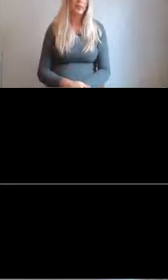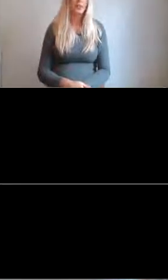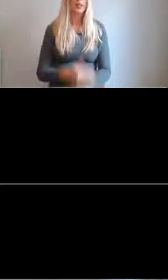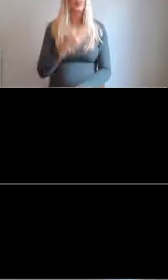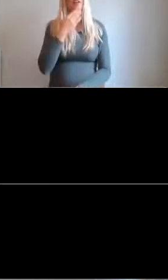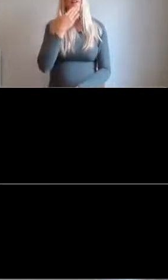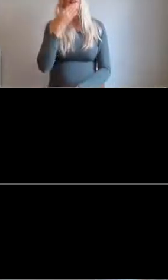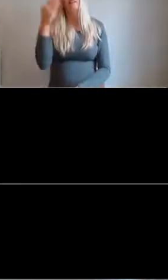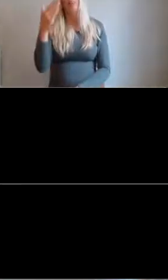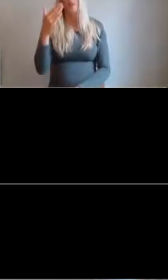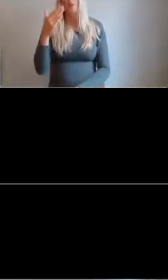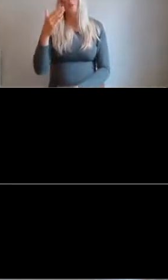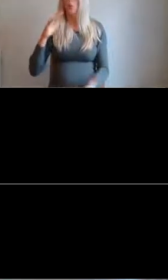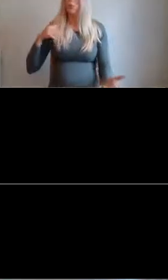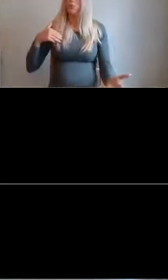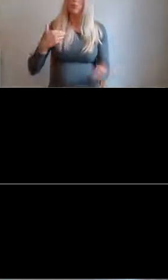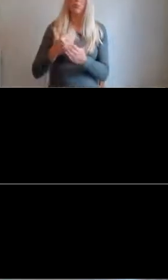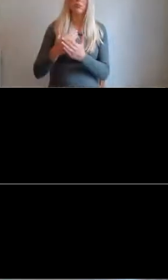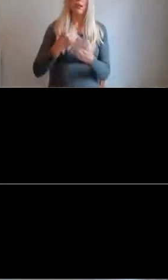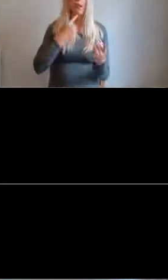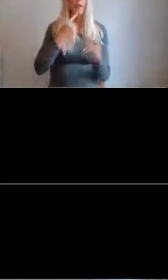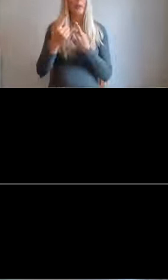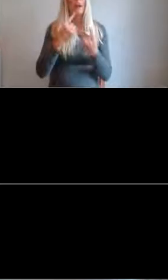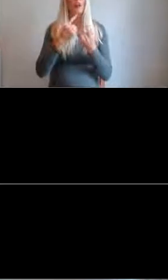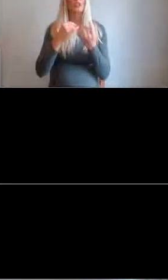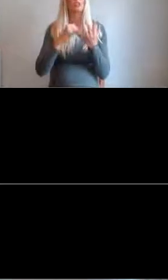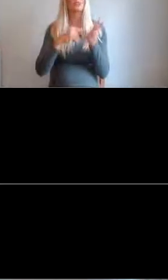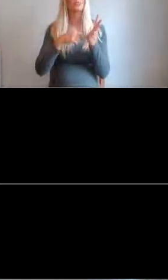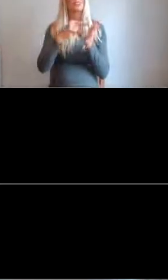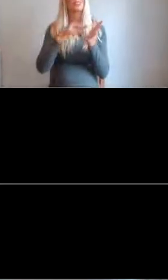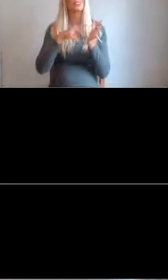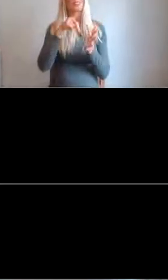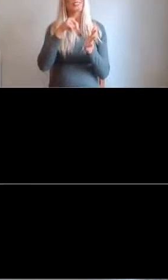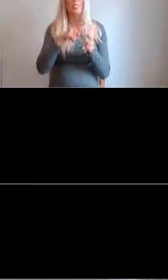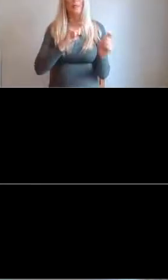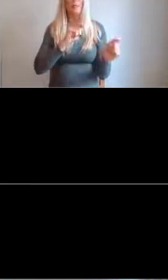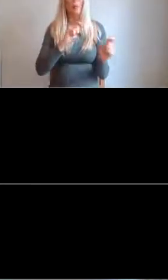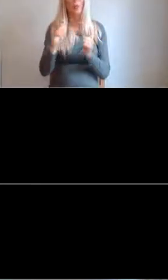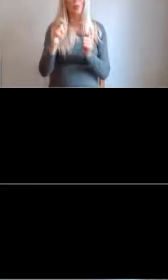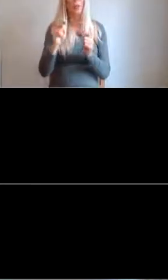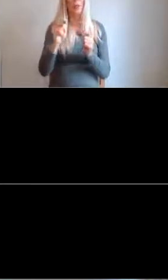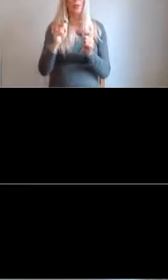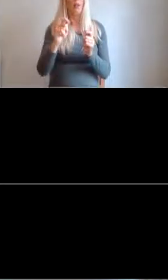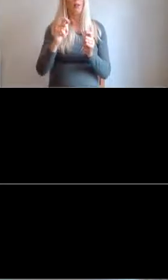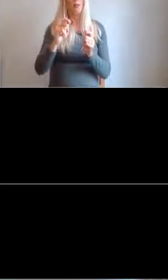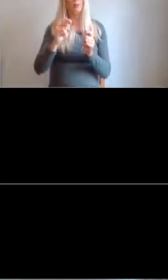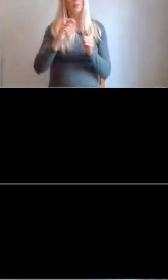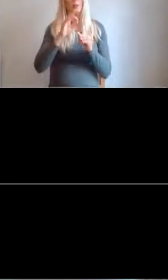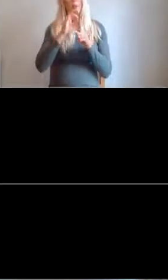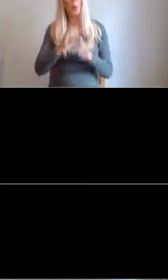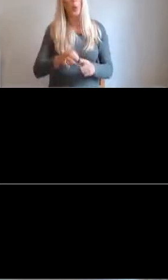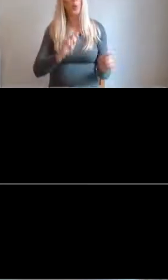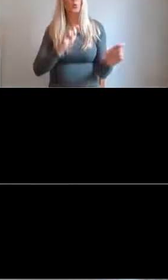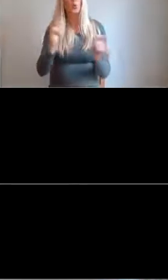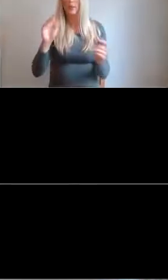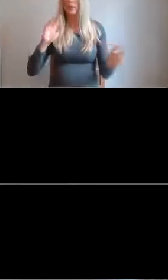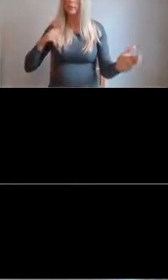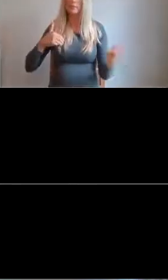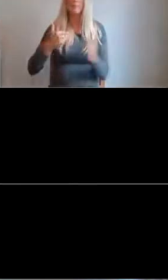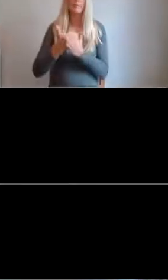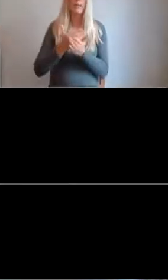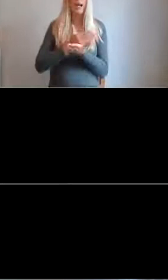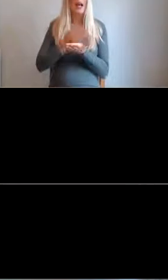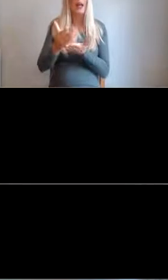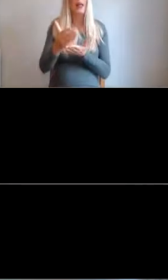Thanks for that run through, Steve. Thank you for the run through of those proposed refinements along the route. I think that was really laid out really clearly. As we